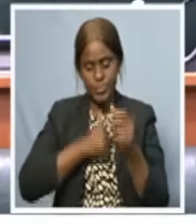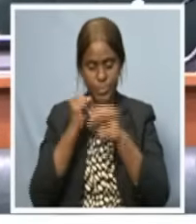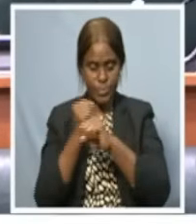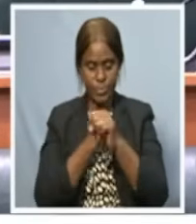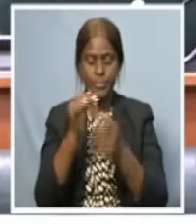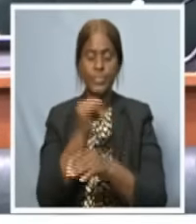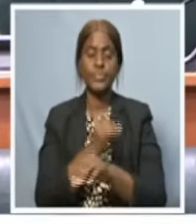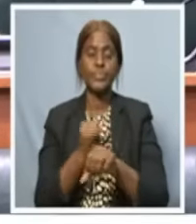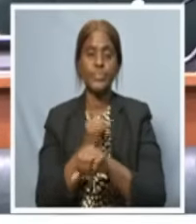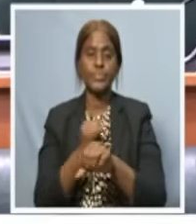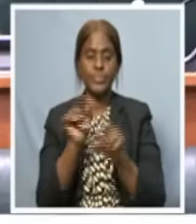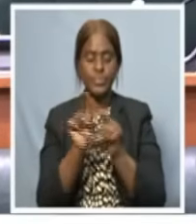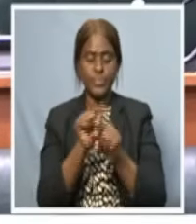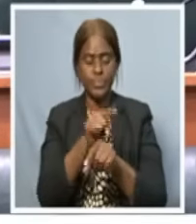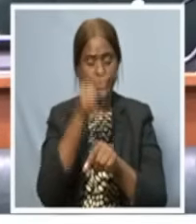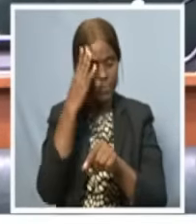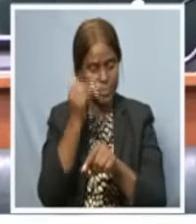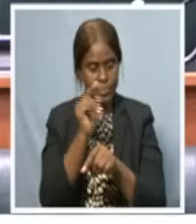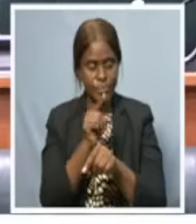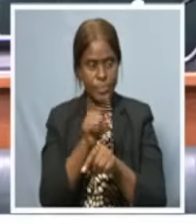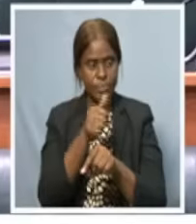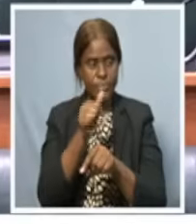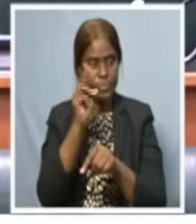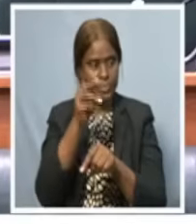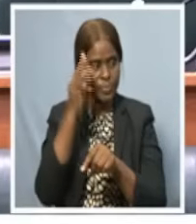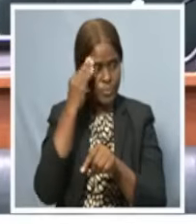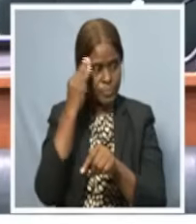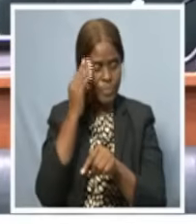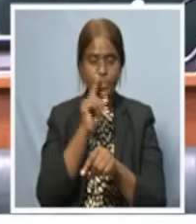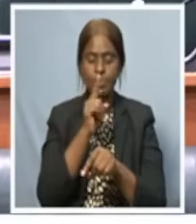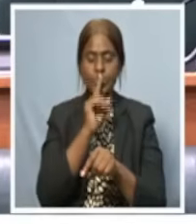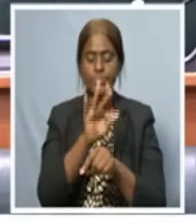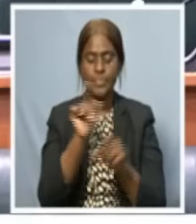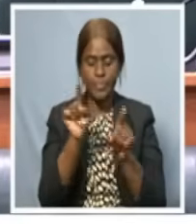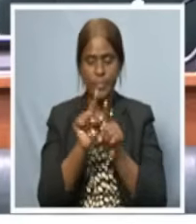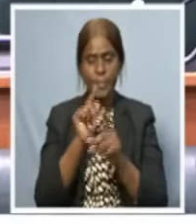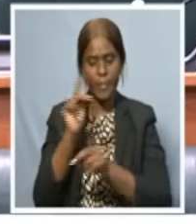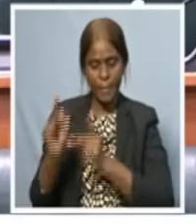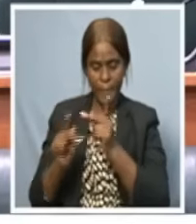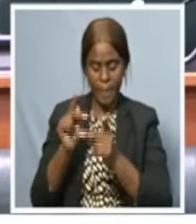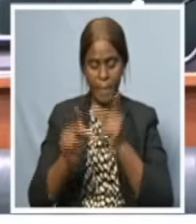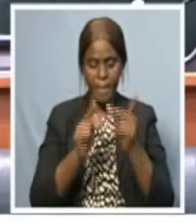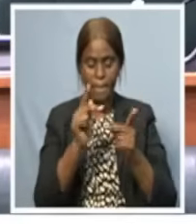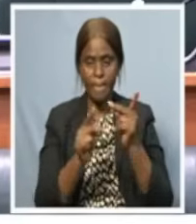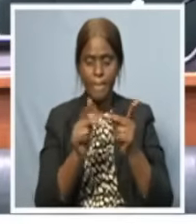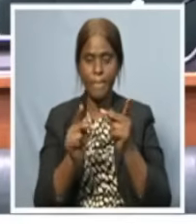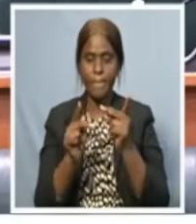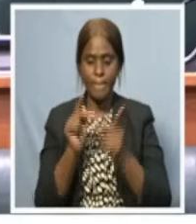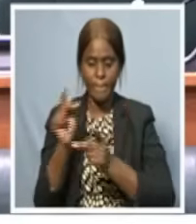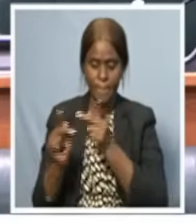institution. And that is why you will note that actually the process